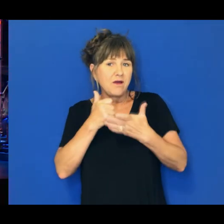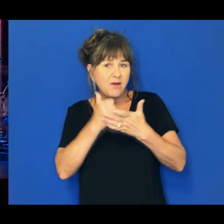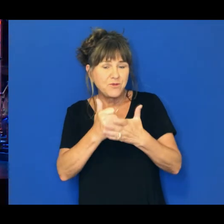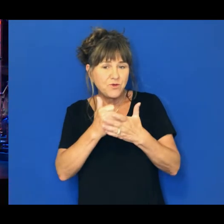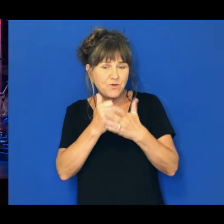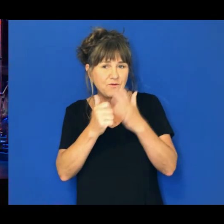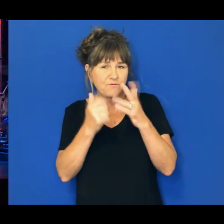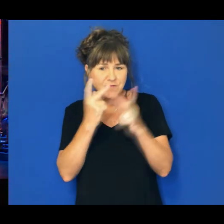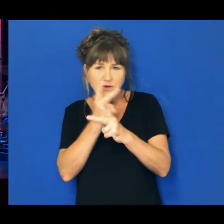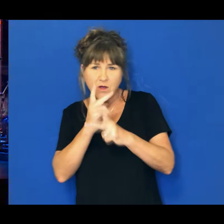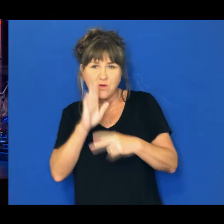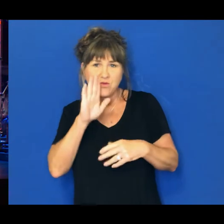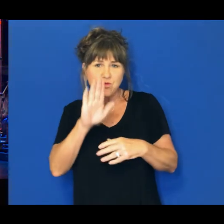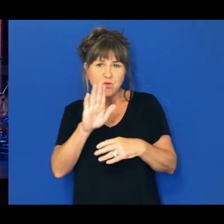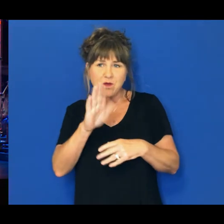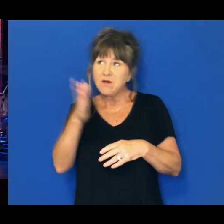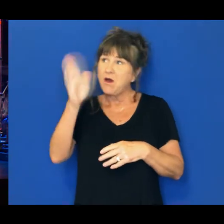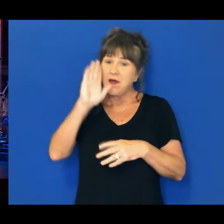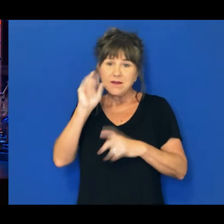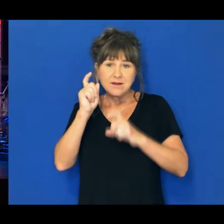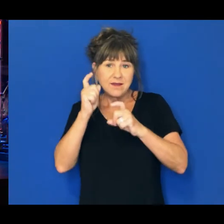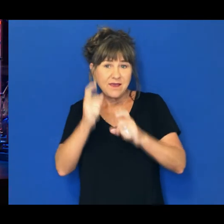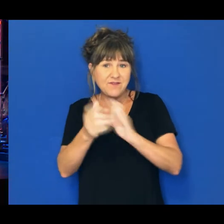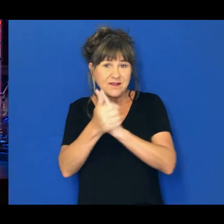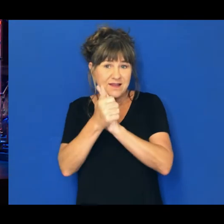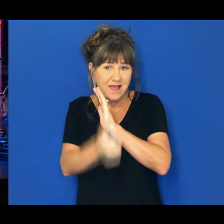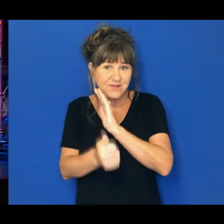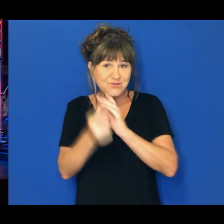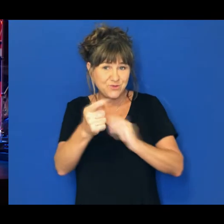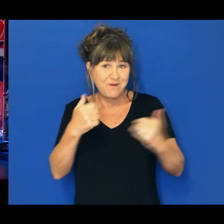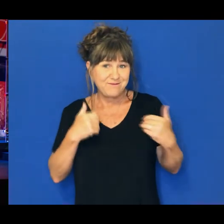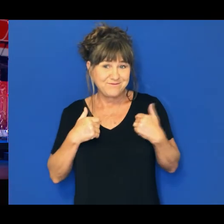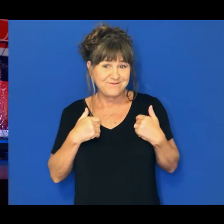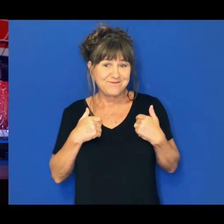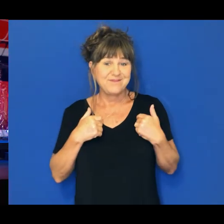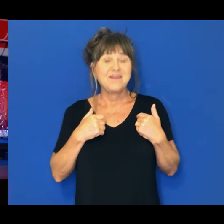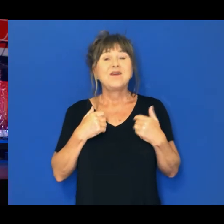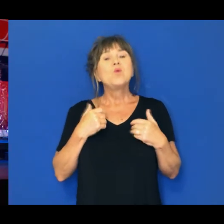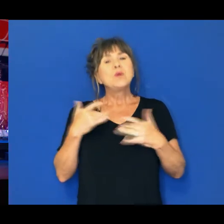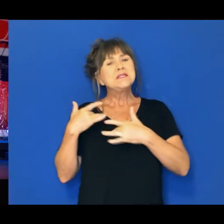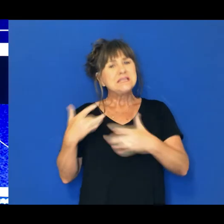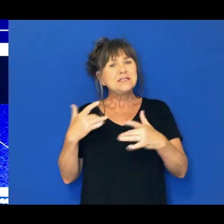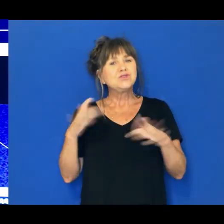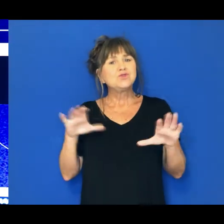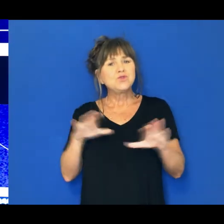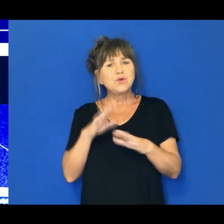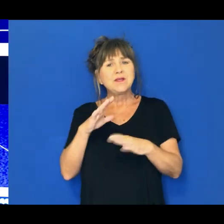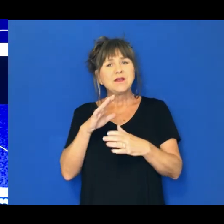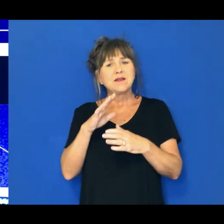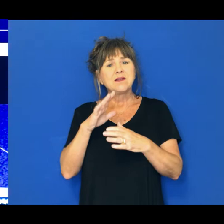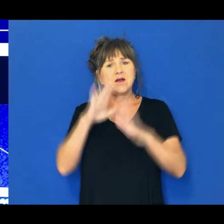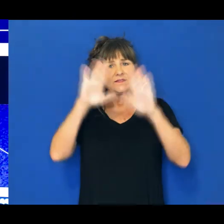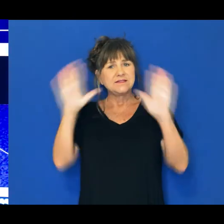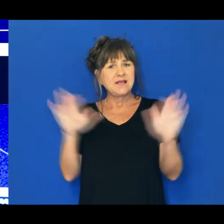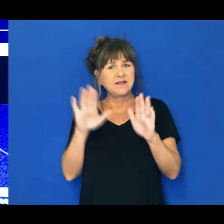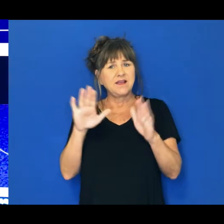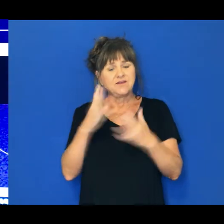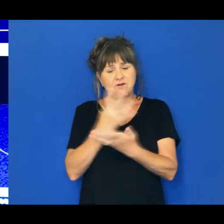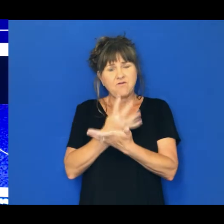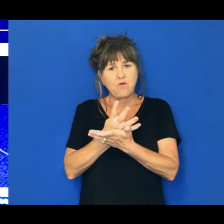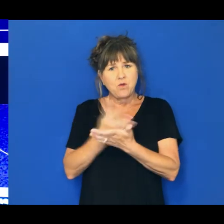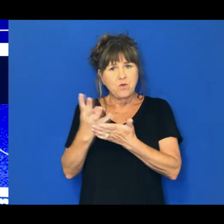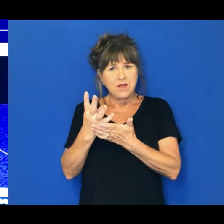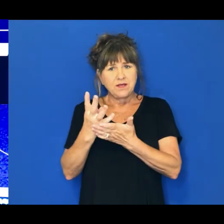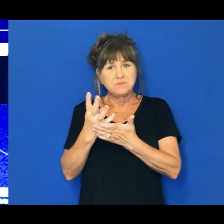use them to make a difference. And that usually happens over about four Sundays. Every Sunday we have life class, but every so often we do a one day where